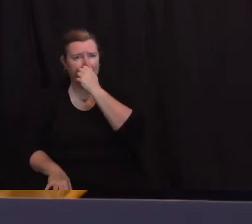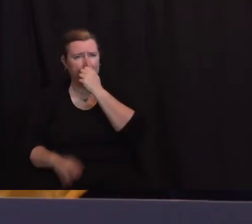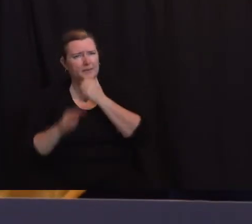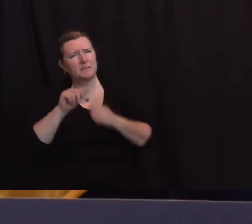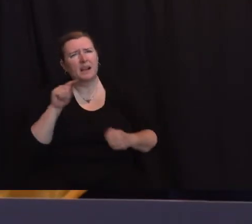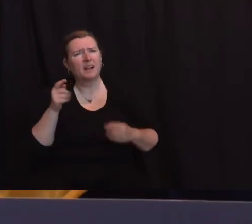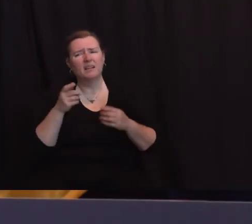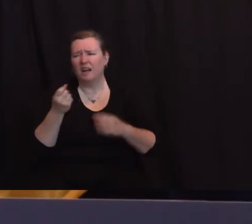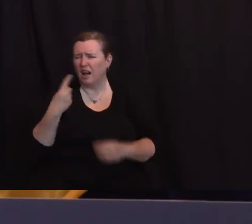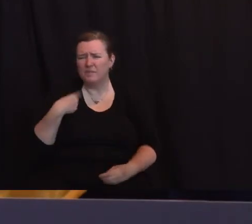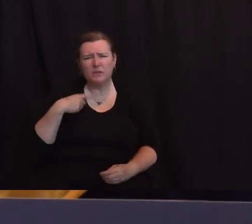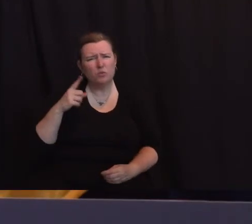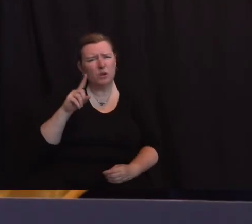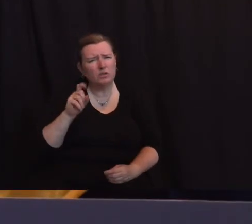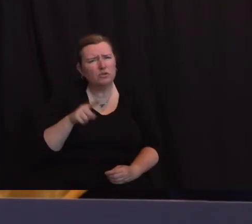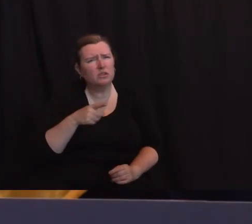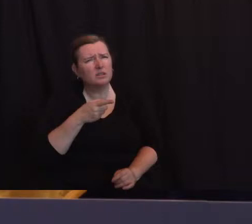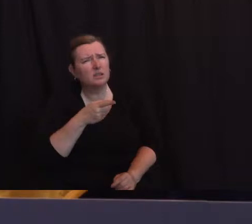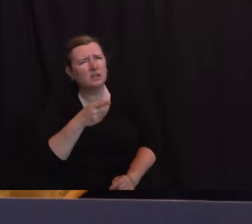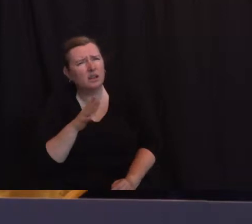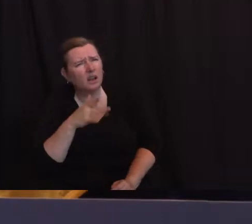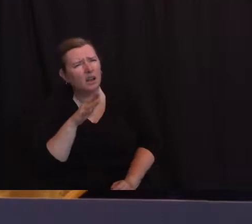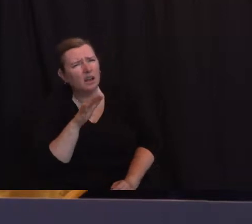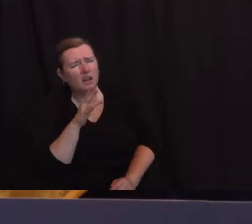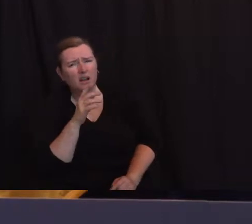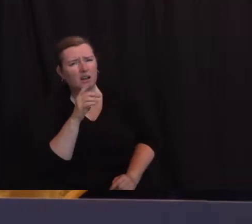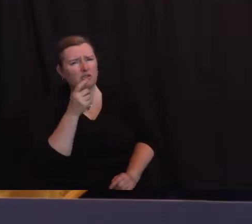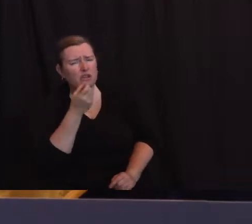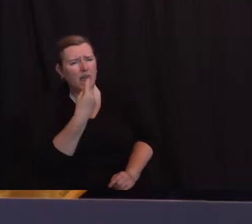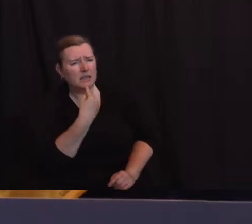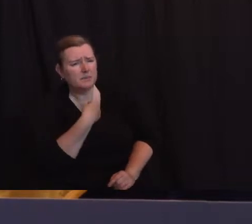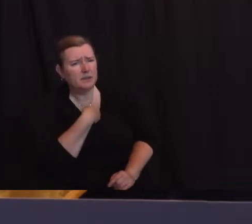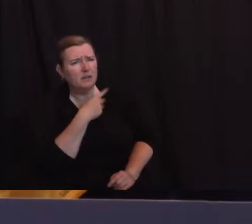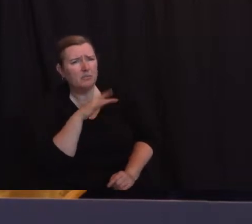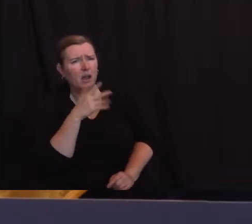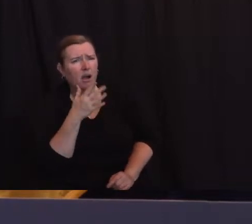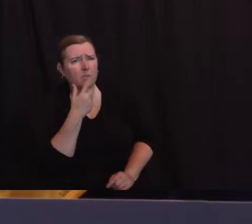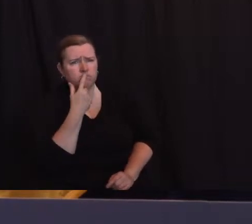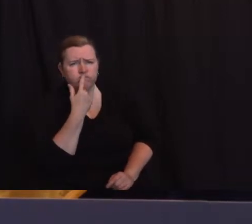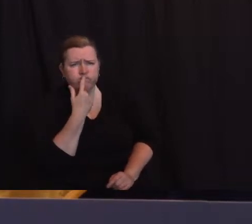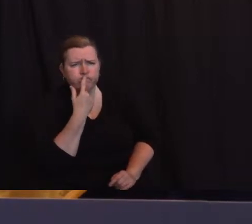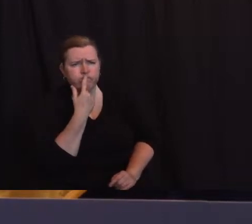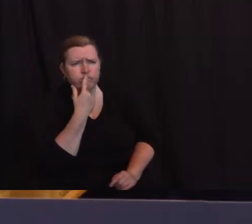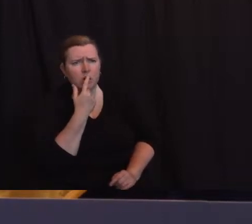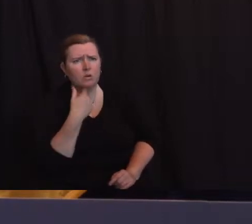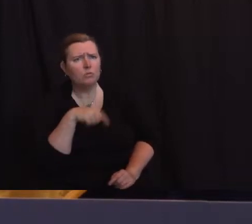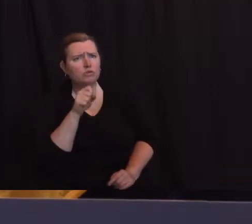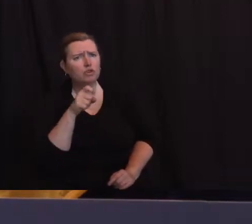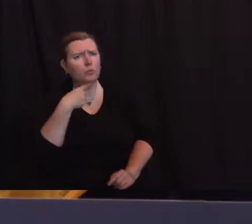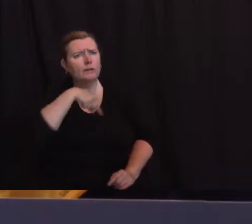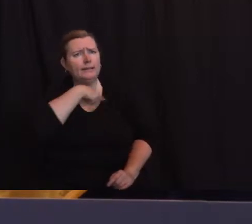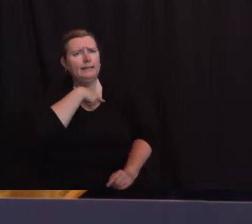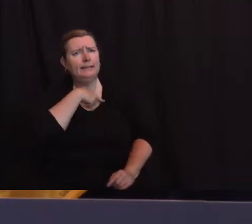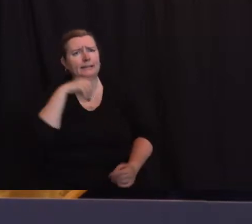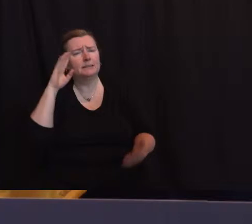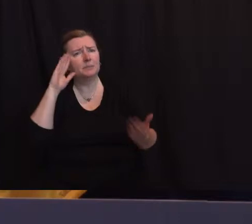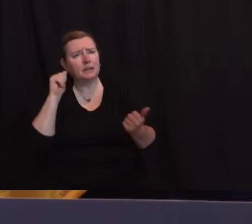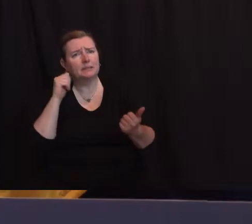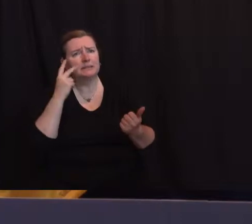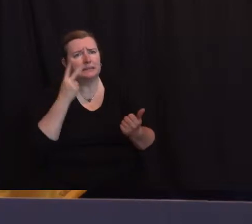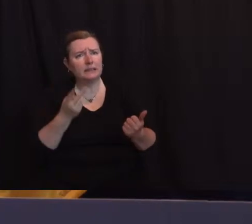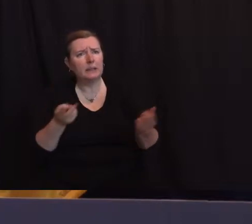over here, Brennan. One other question, Matt, you asked is, should we expect to see more data on